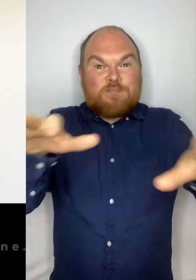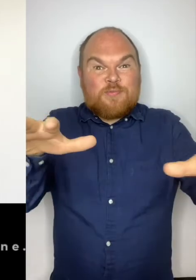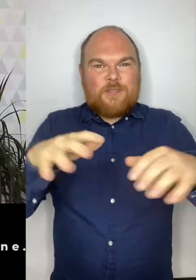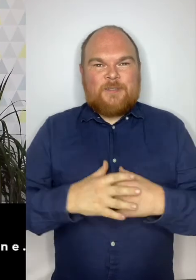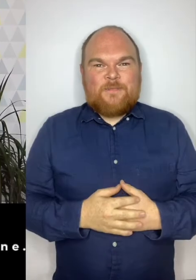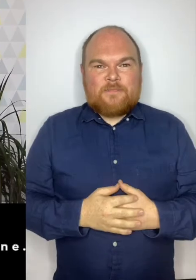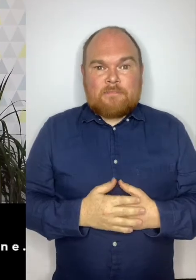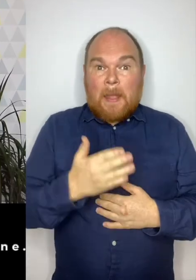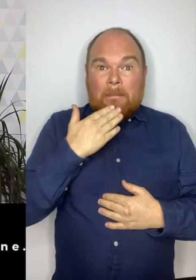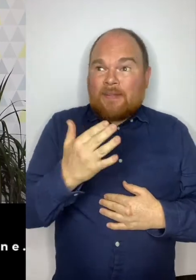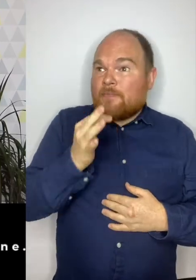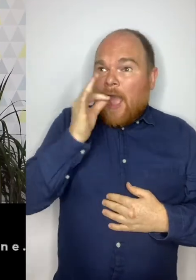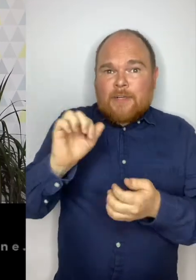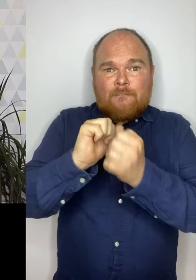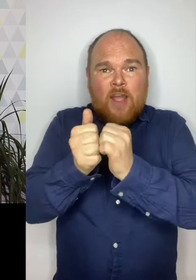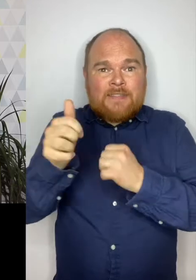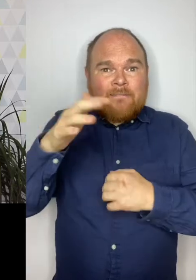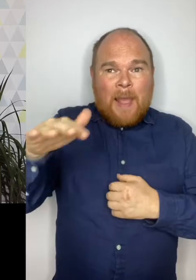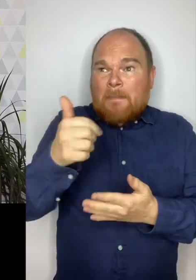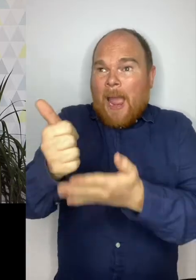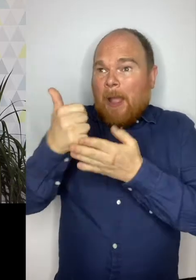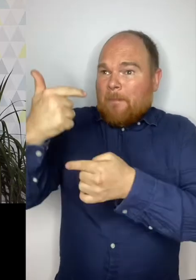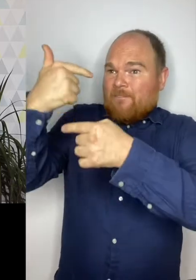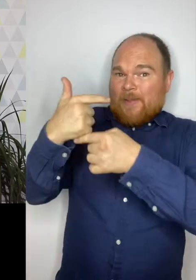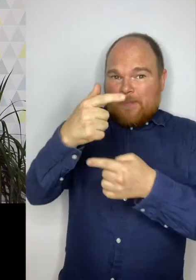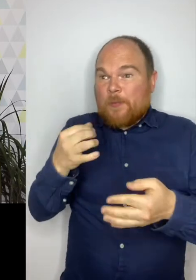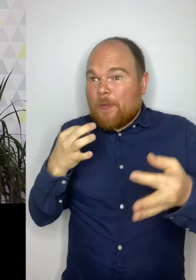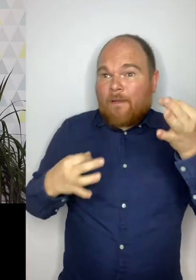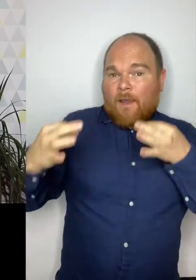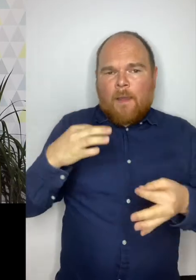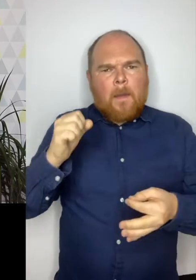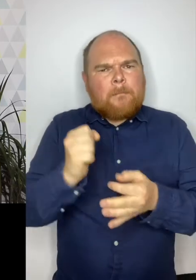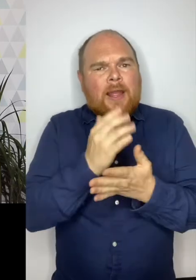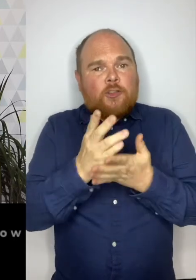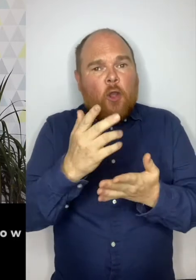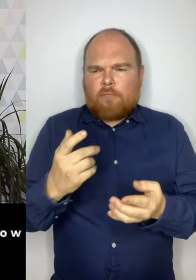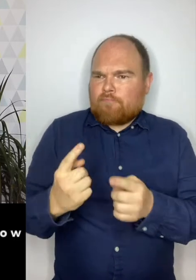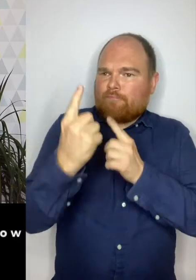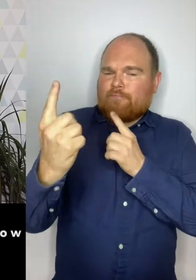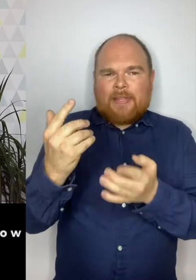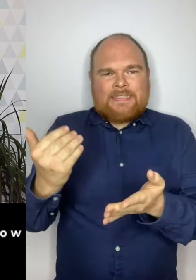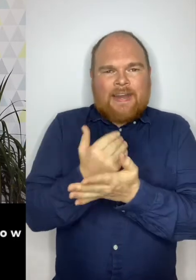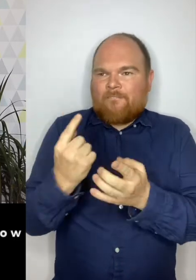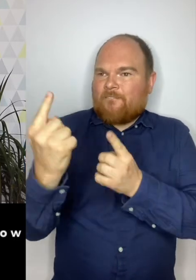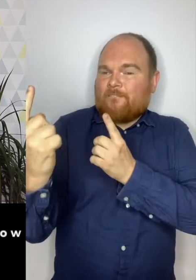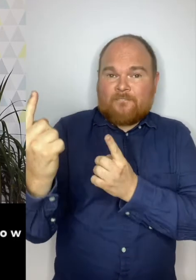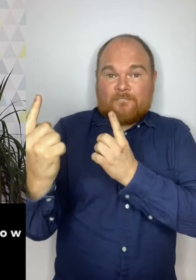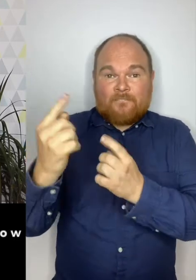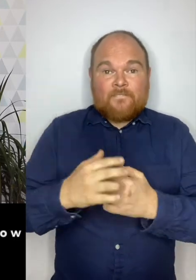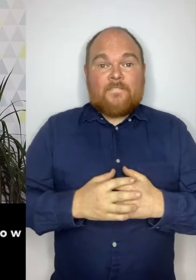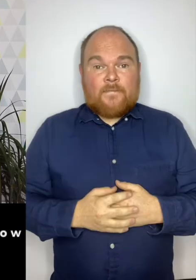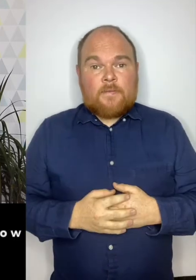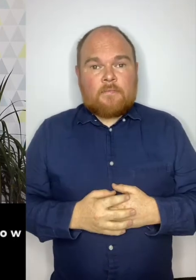us. You can record this on your phone. If you've someone in your household who could help, please ask them, but please do make sure that you follow the